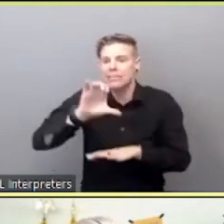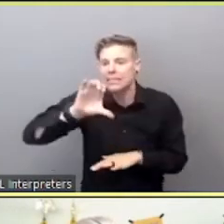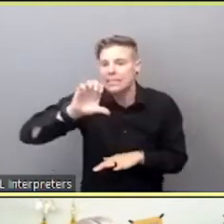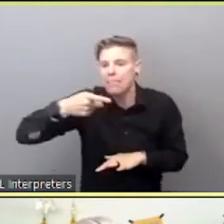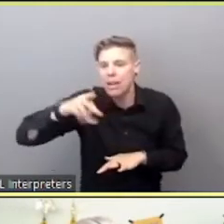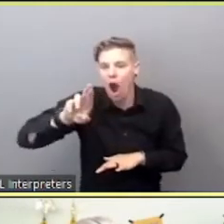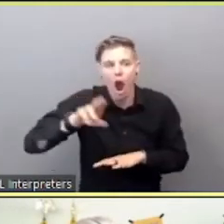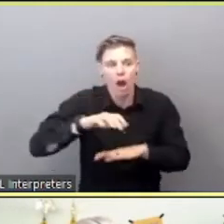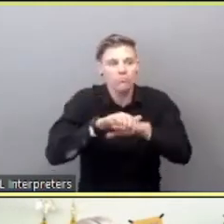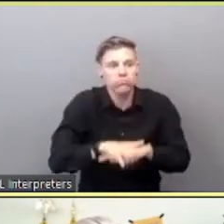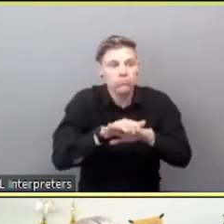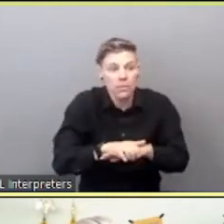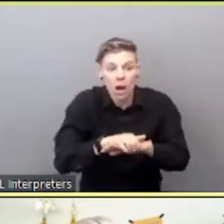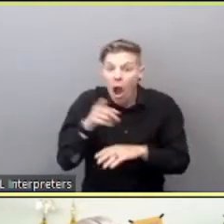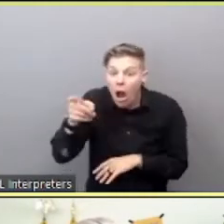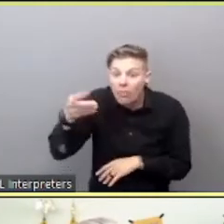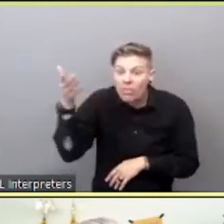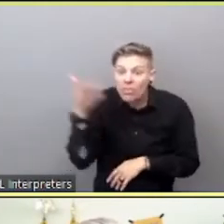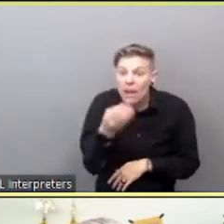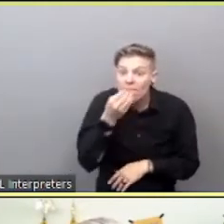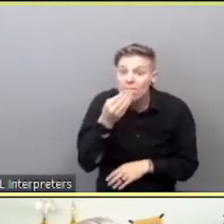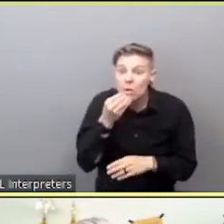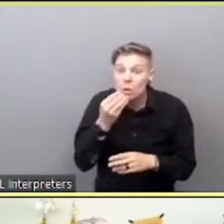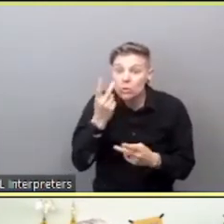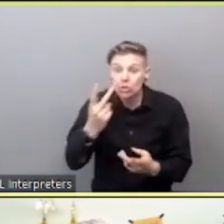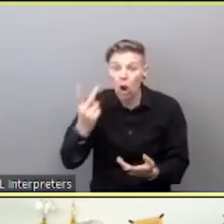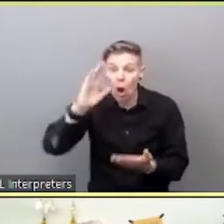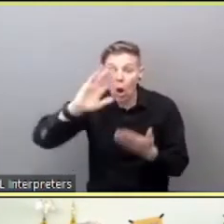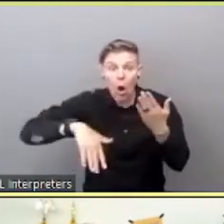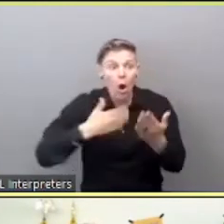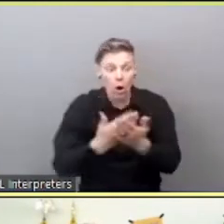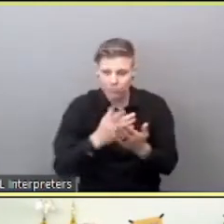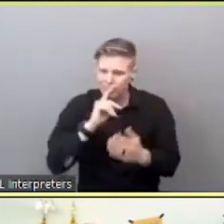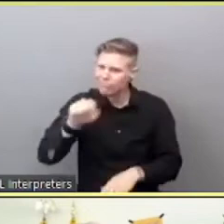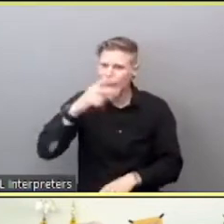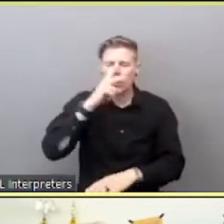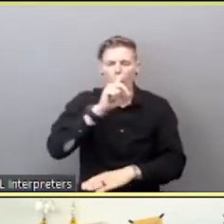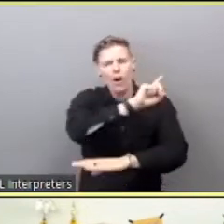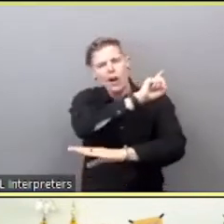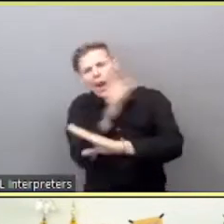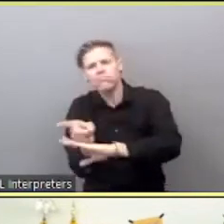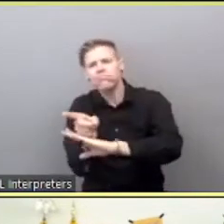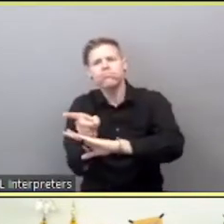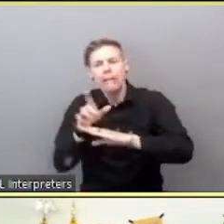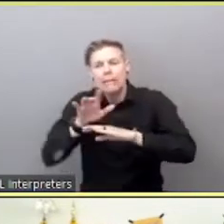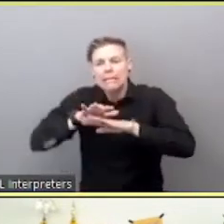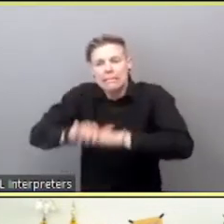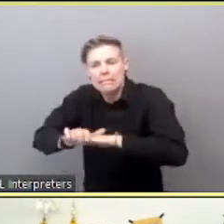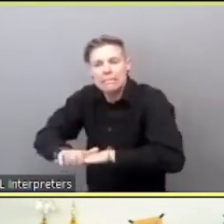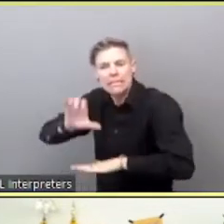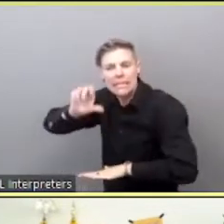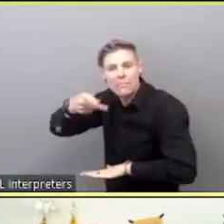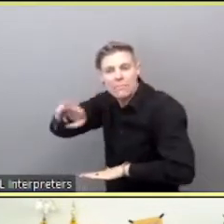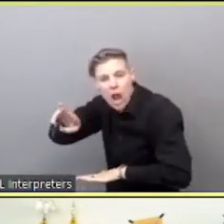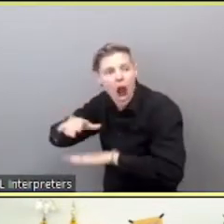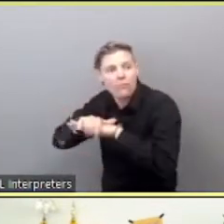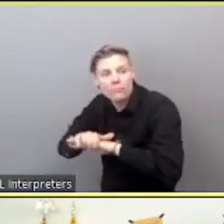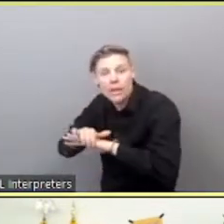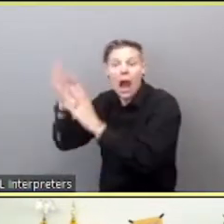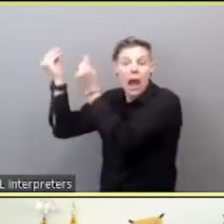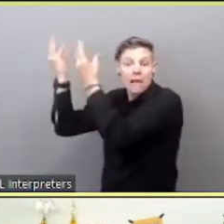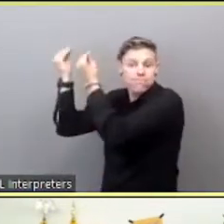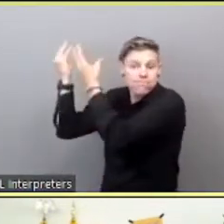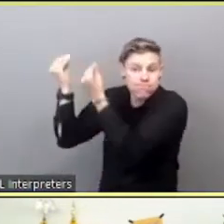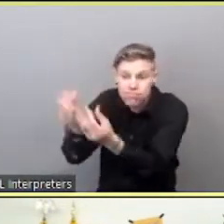supermarket? Yes, yeah. The ambulance arrived and rushed Ken Early to the local hospital, but everyone quickly realized